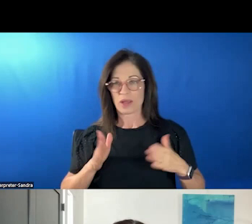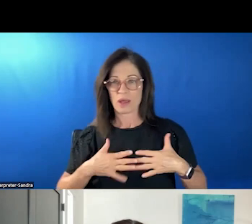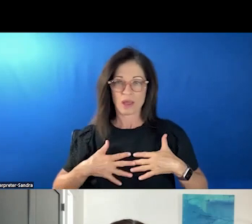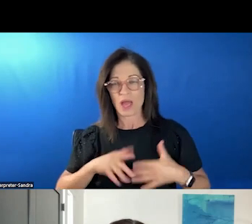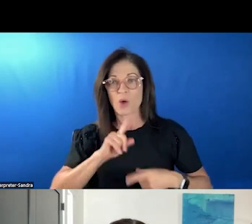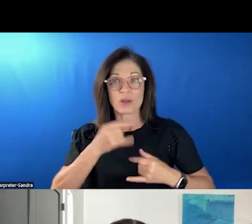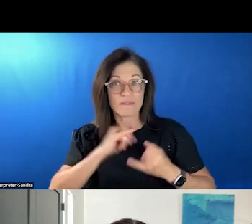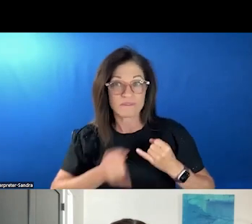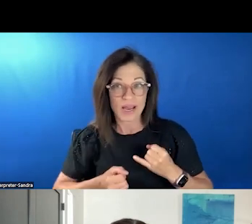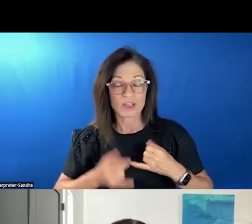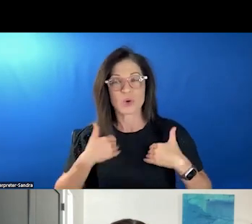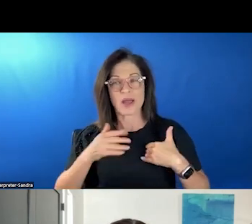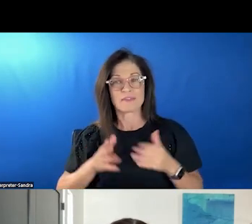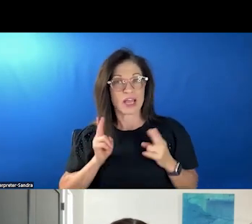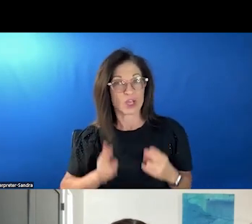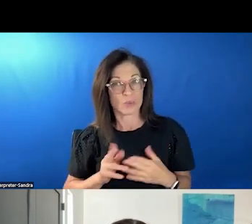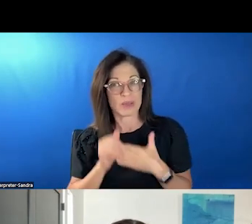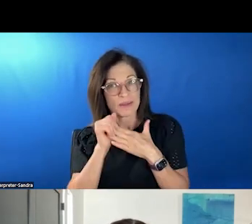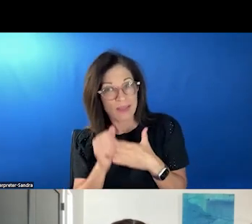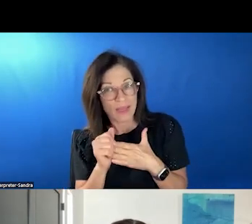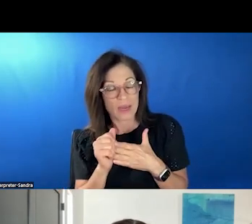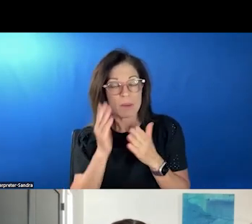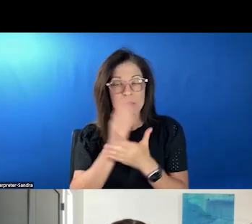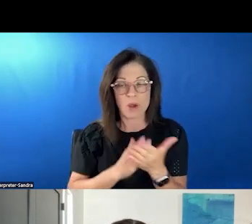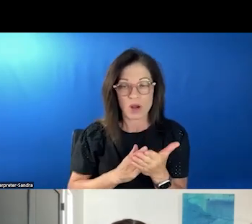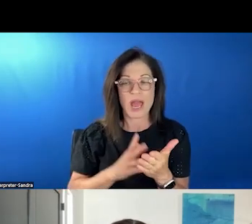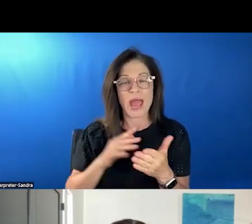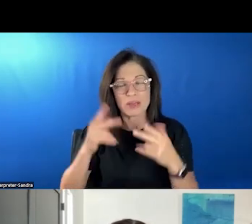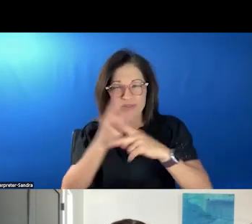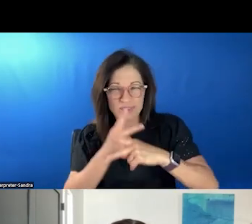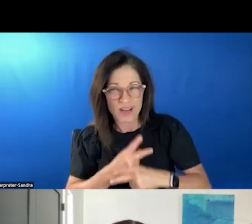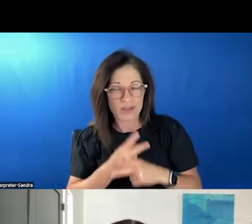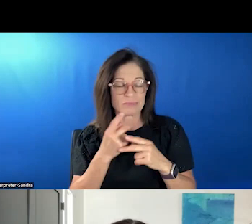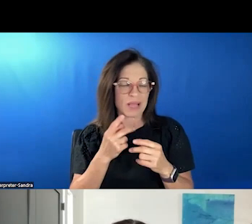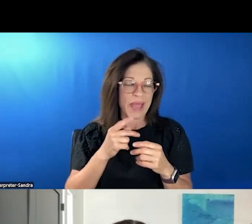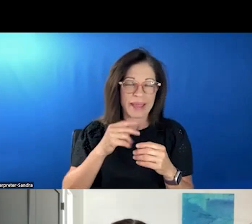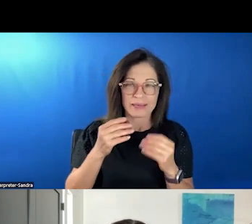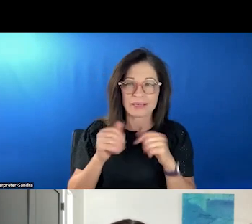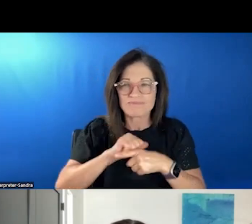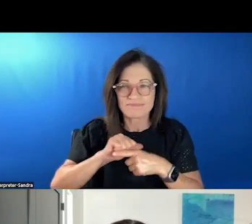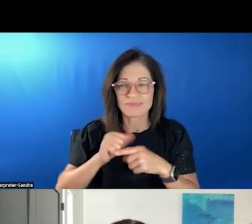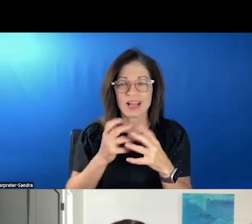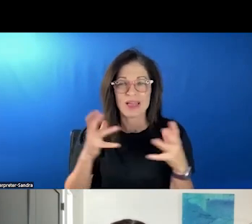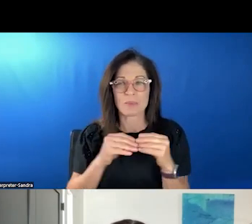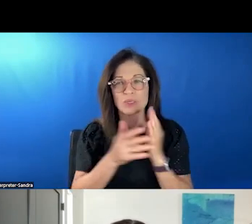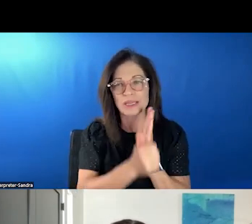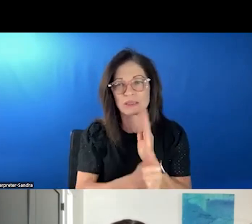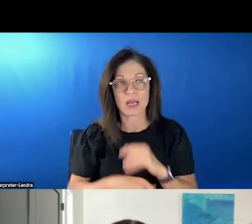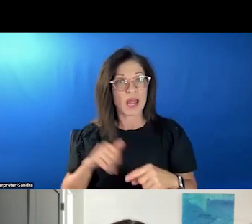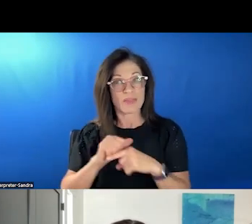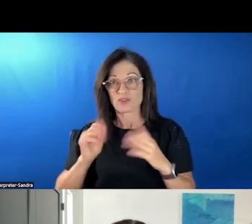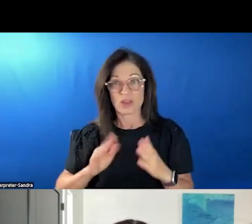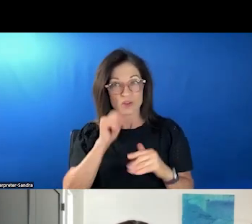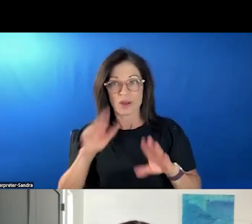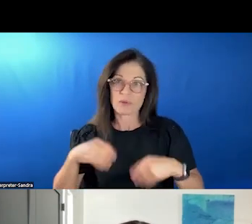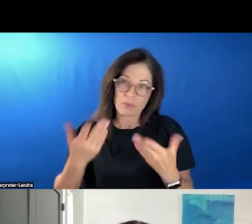a human-led, with a trainer, you've ironed out a lot of those skills, and the trainers don't have to spend their time providing the